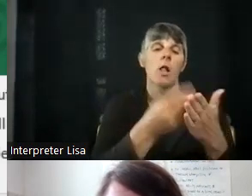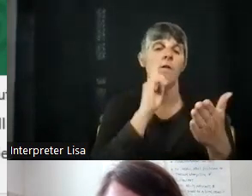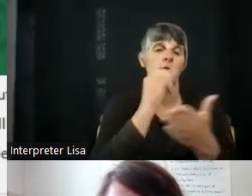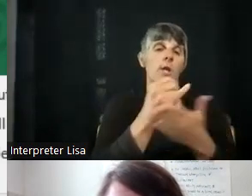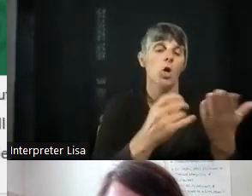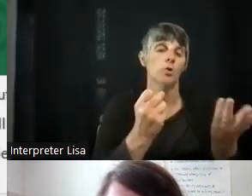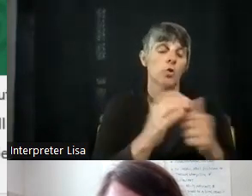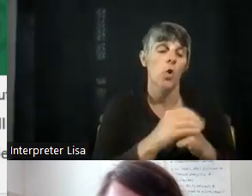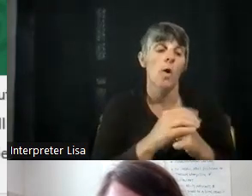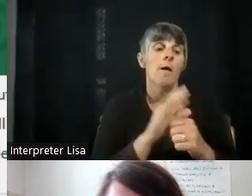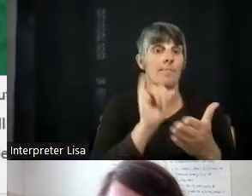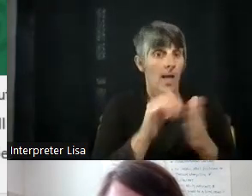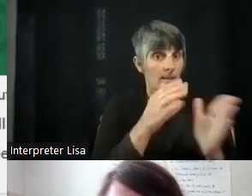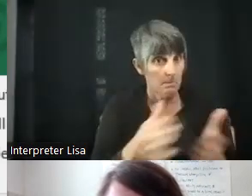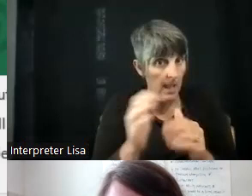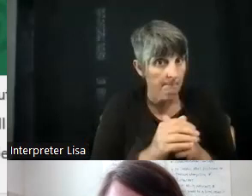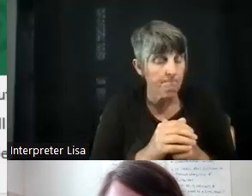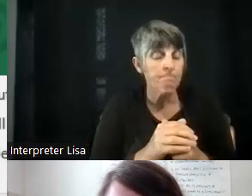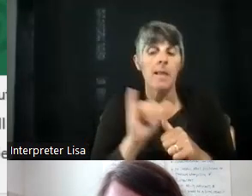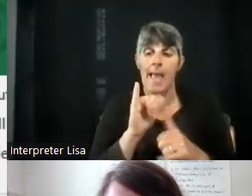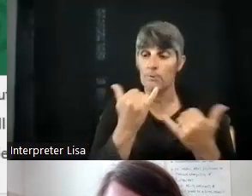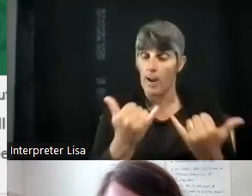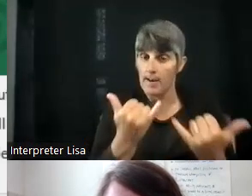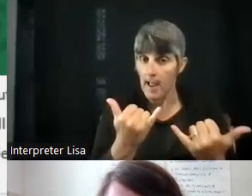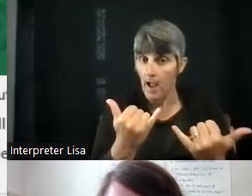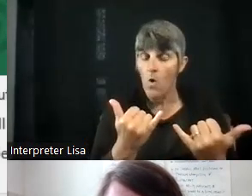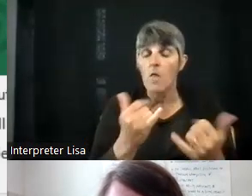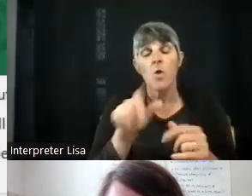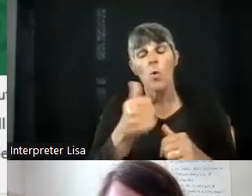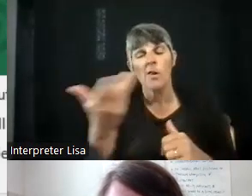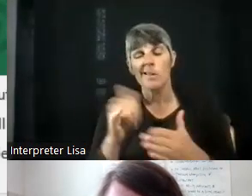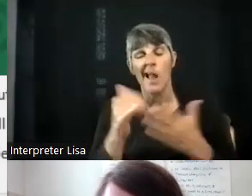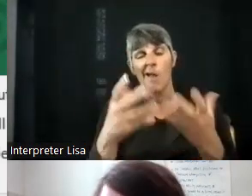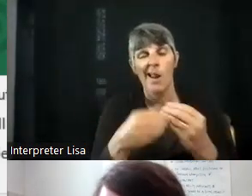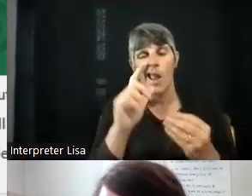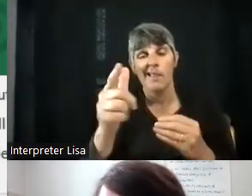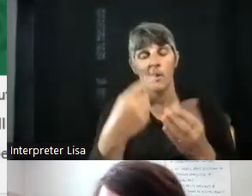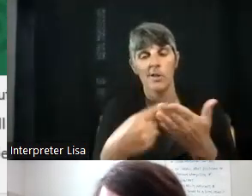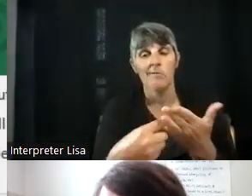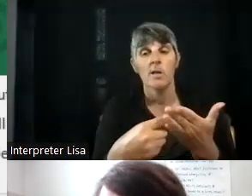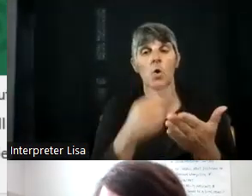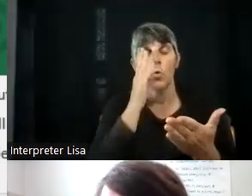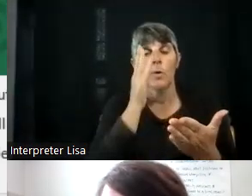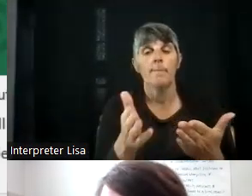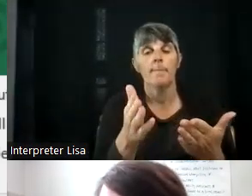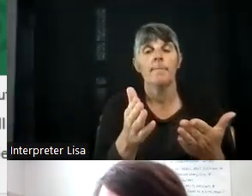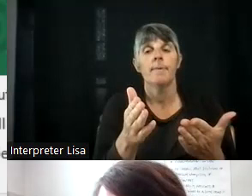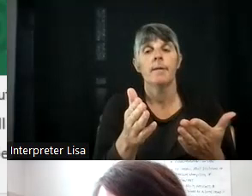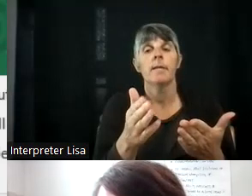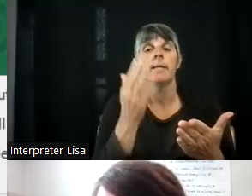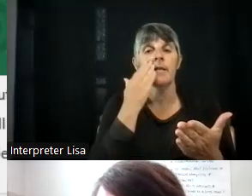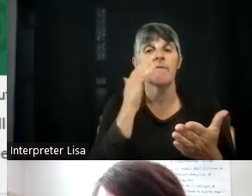arts. So that's the plan as it stands right now. The only other thing I was going to add later in the conversation was going to be, given